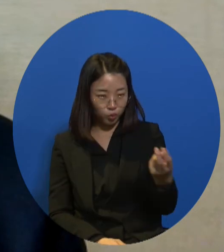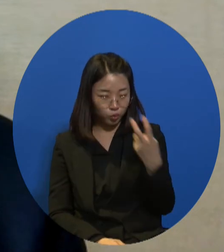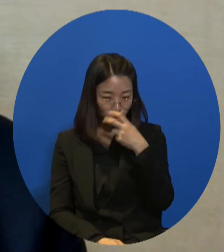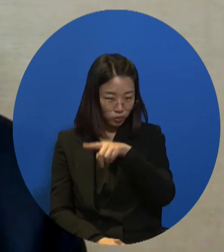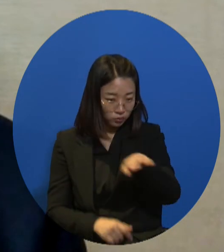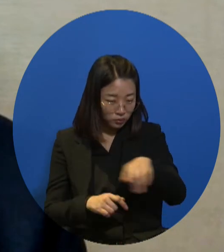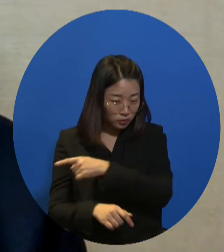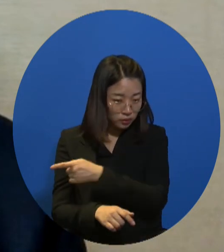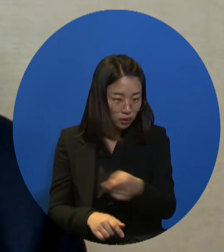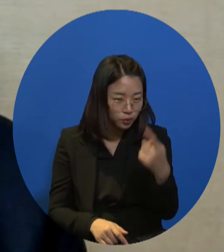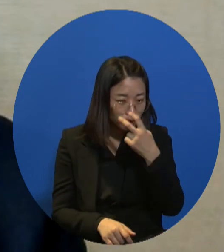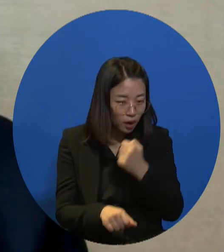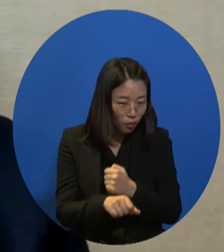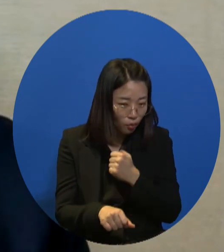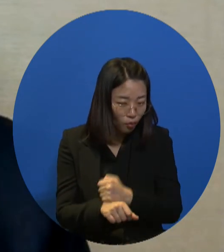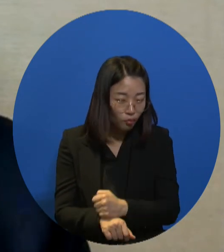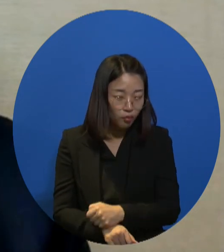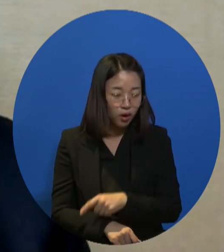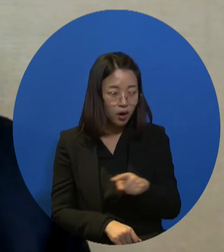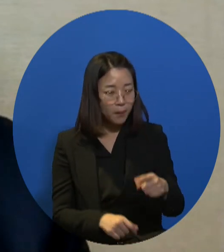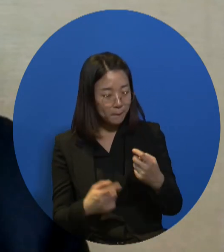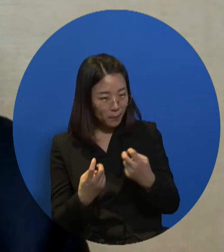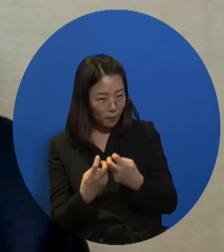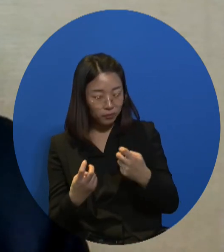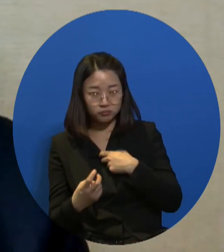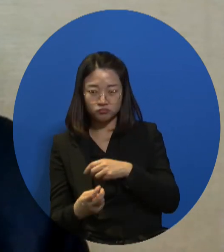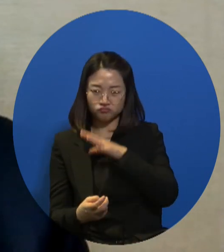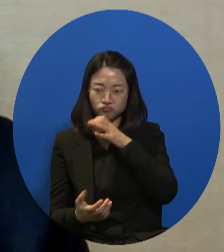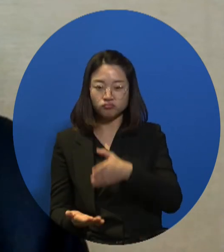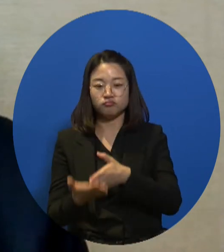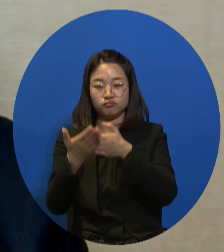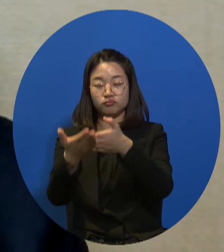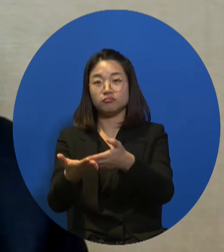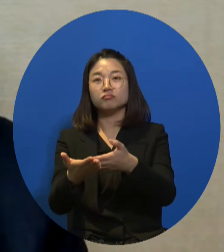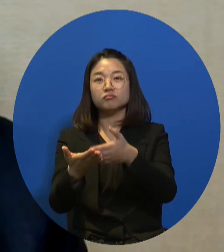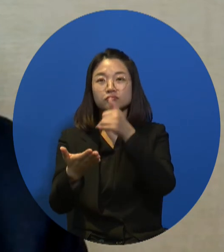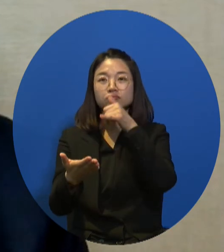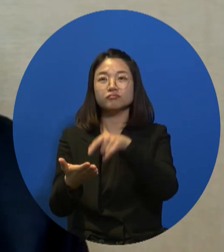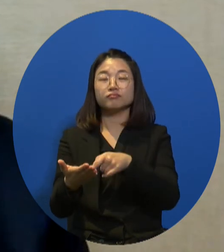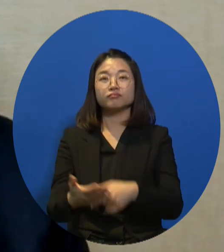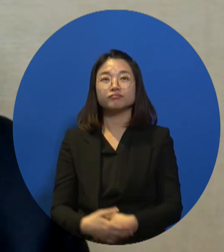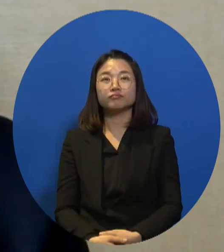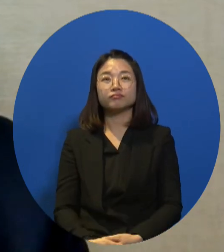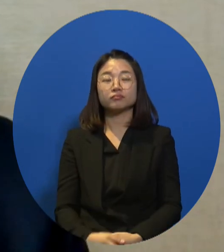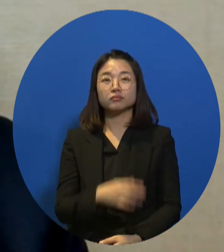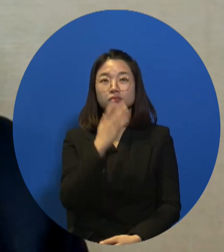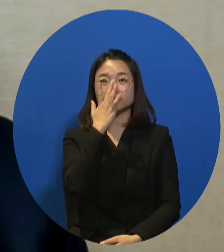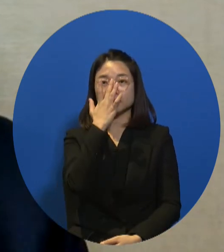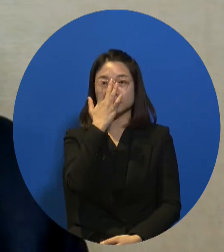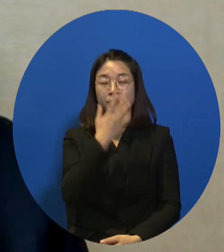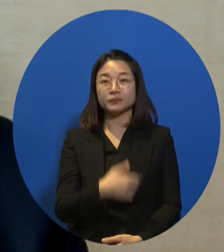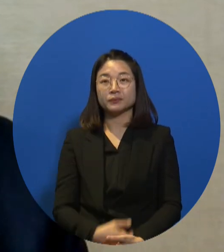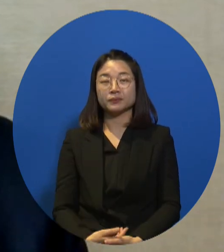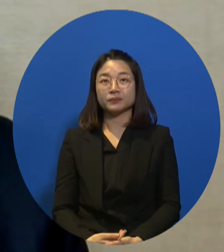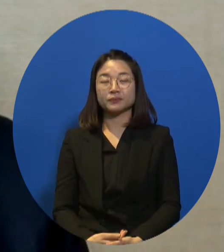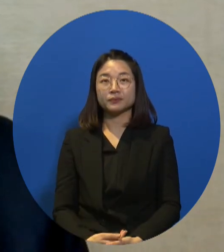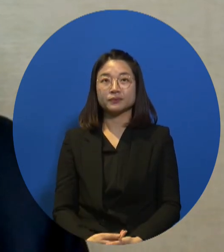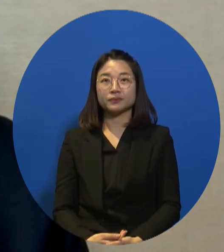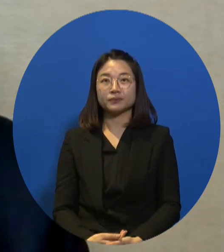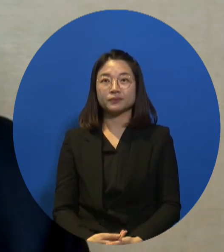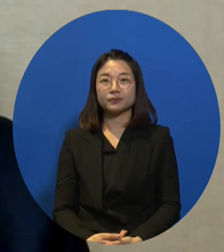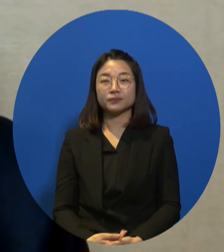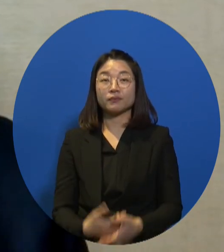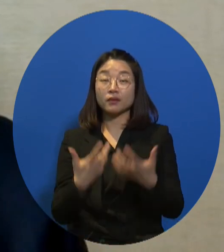convention, then the committee may initiate an inquiry and requests information from the state party